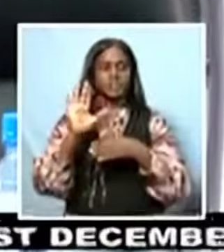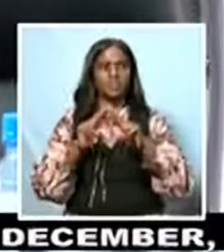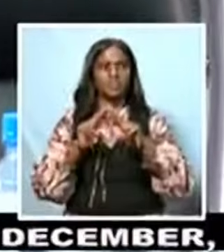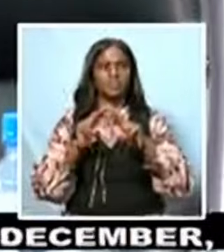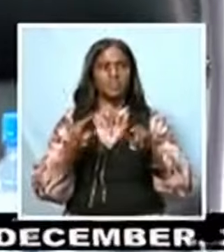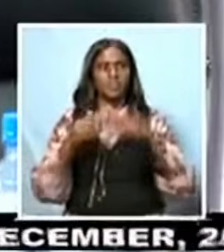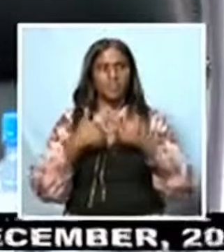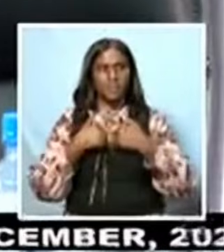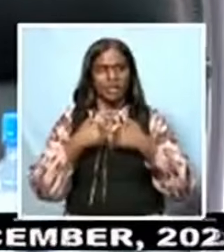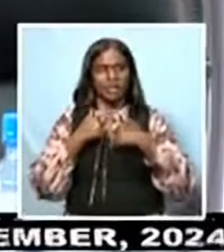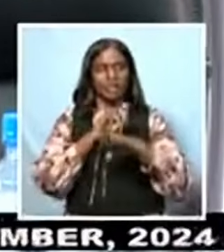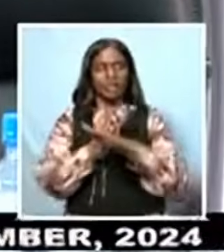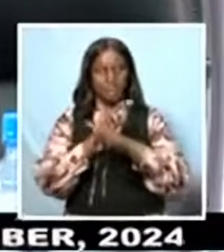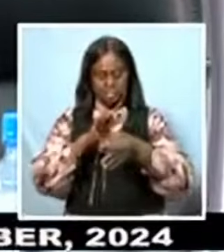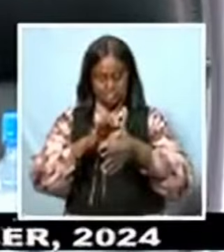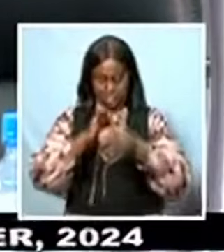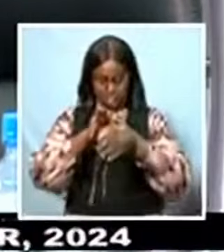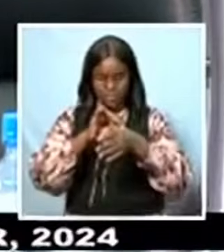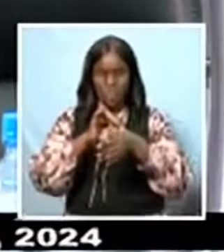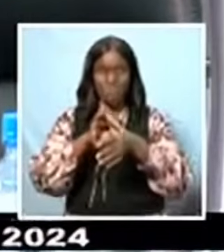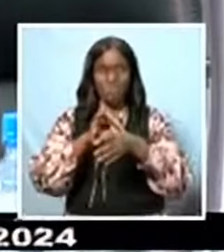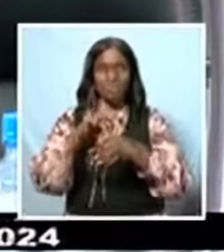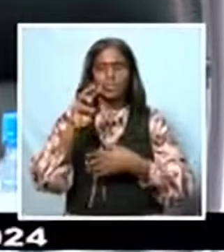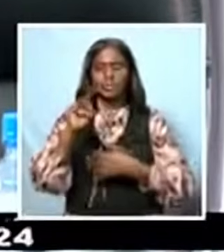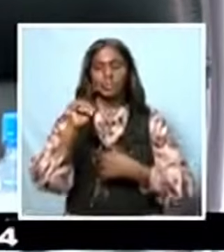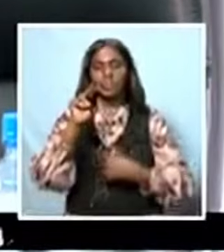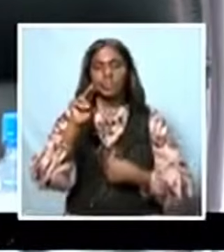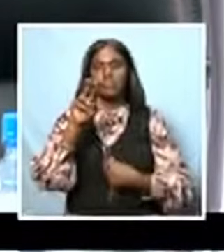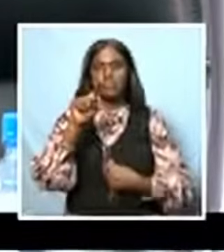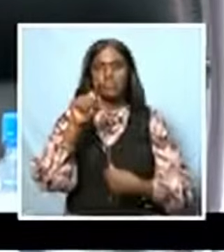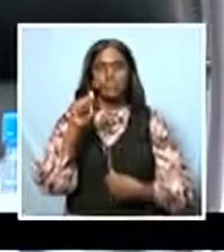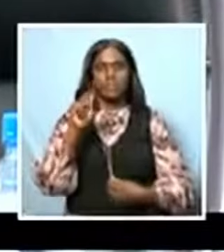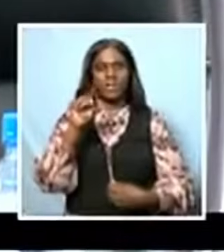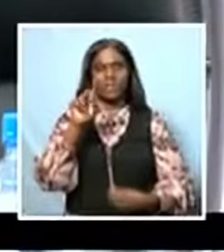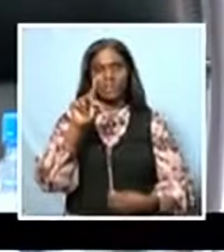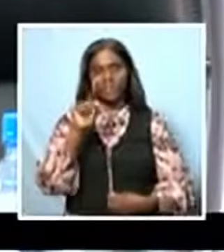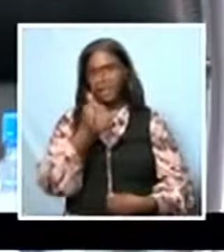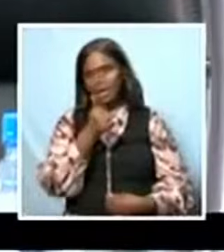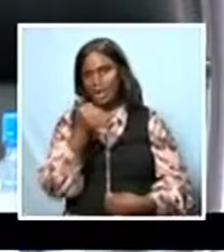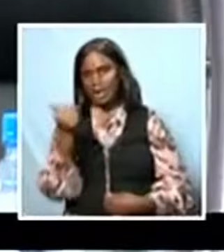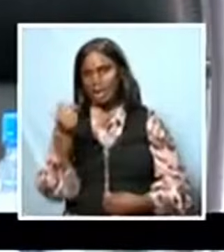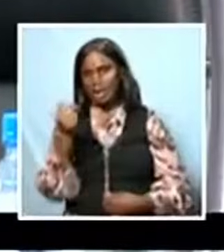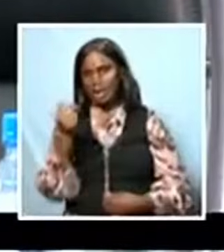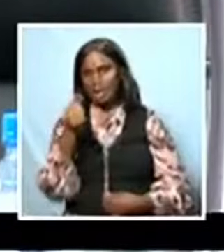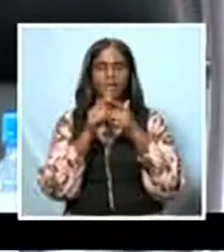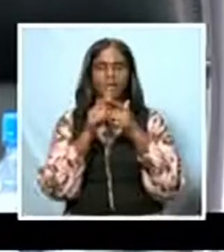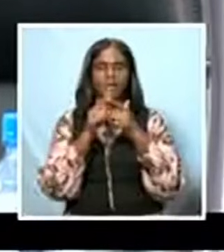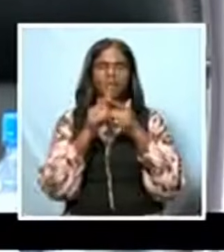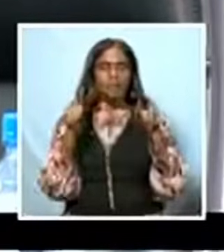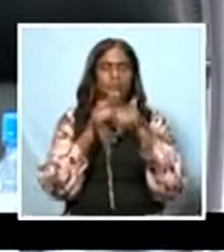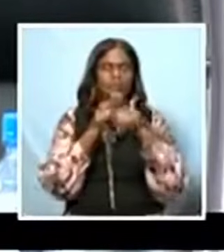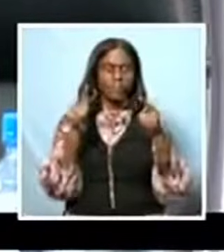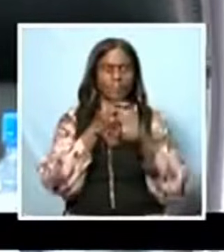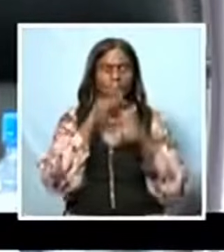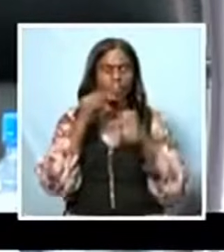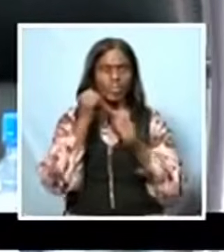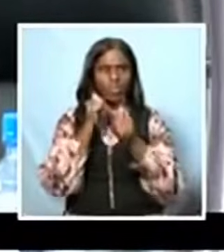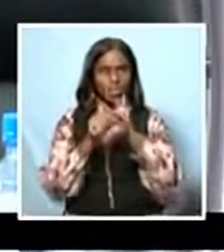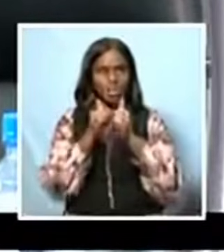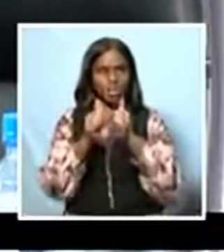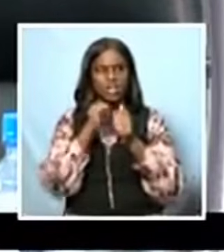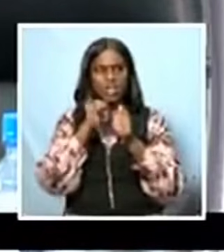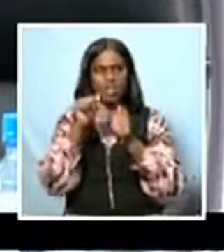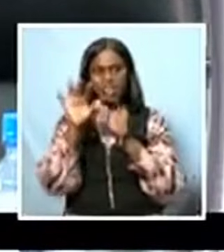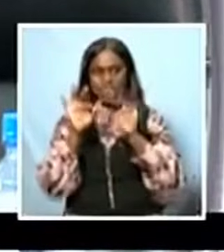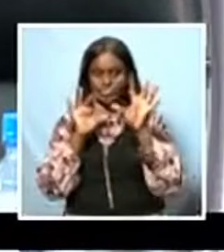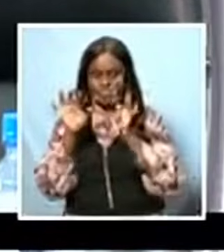we have Zambia, Ntanda, and a few commercial farmers, which haven't been picked on